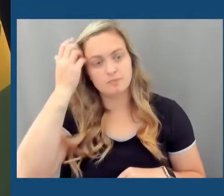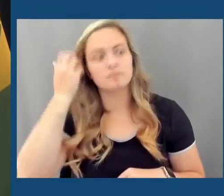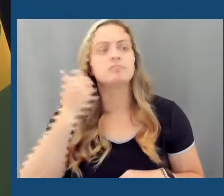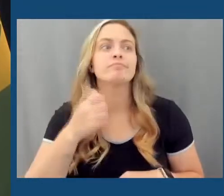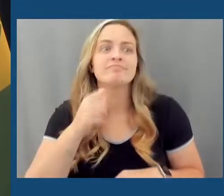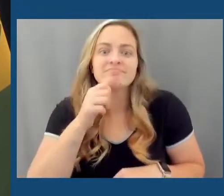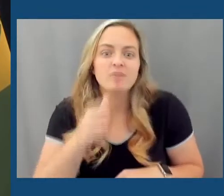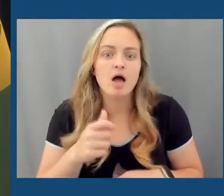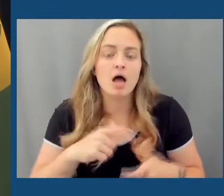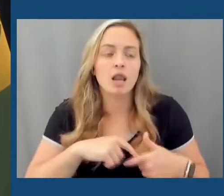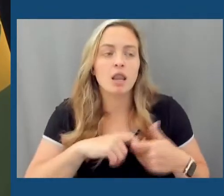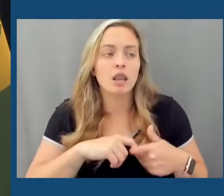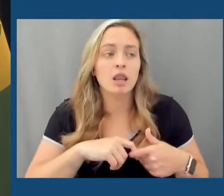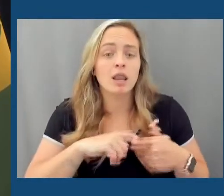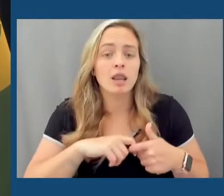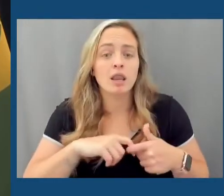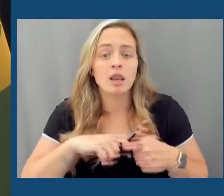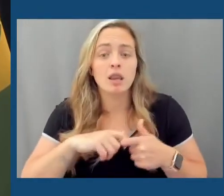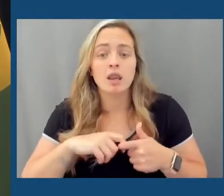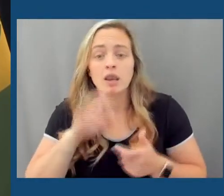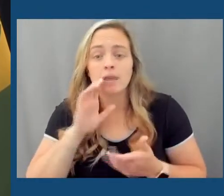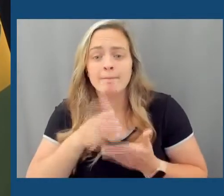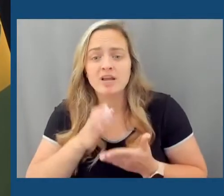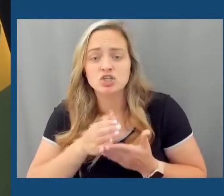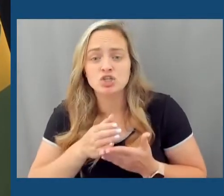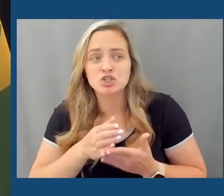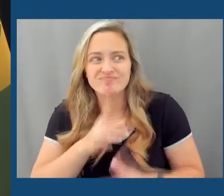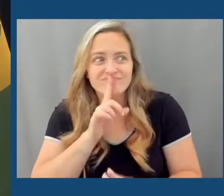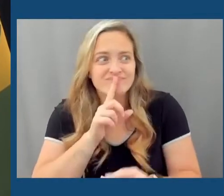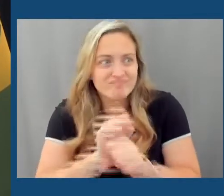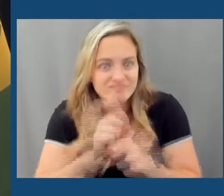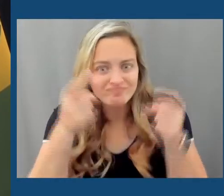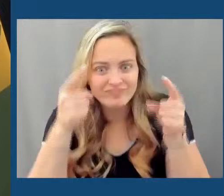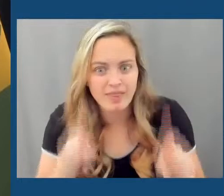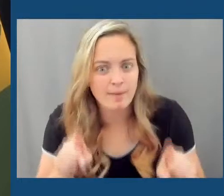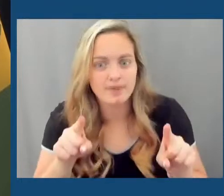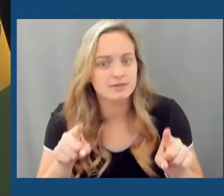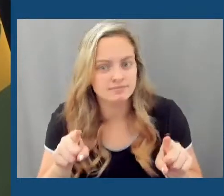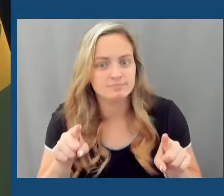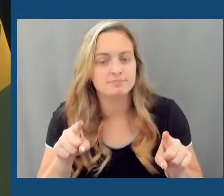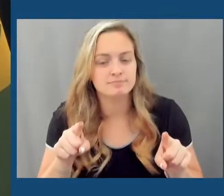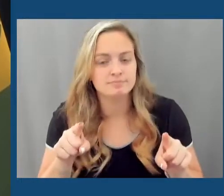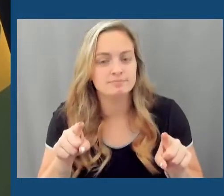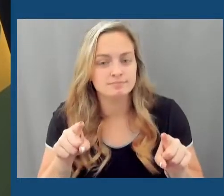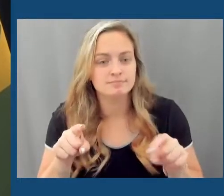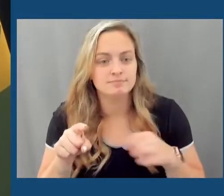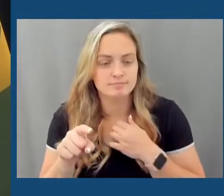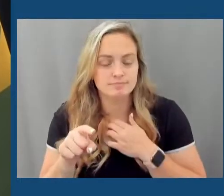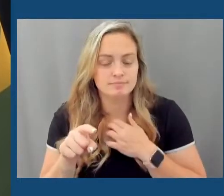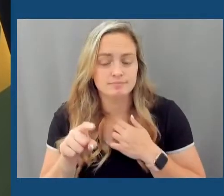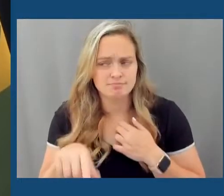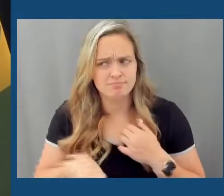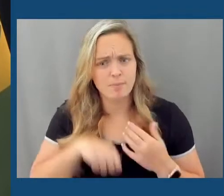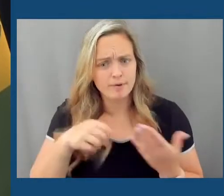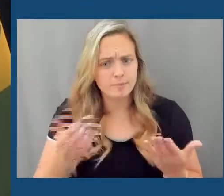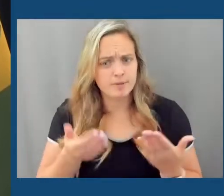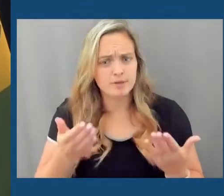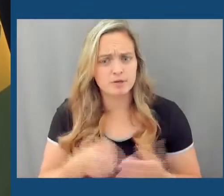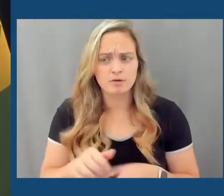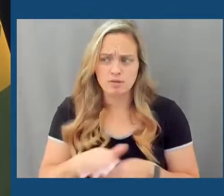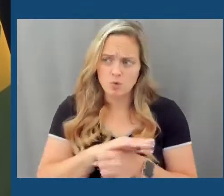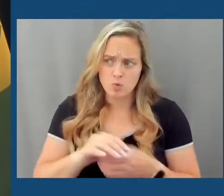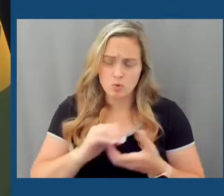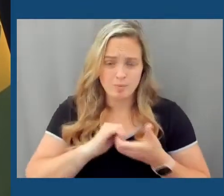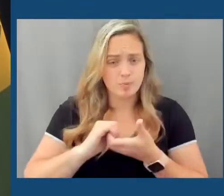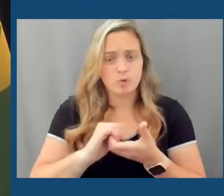renderings, no more pretty pictures. It's real. It's coming to life. And that's why I'm so proud to be here. Our local partners, our